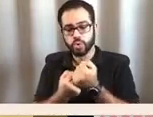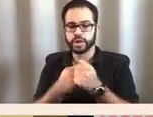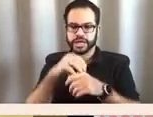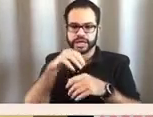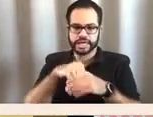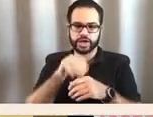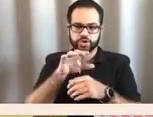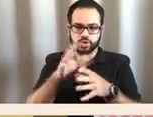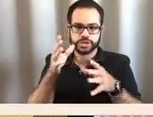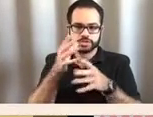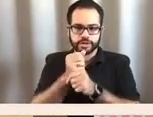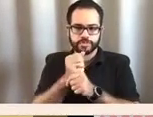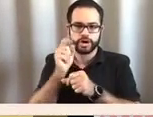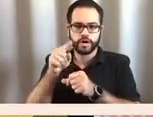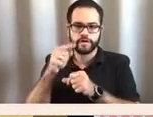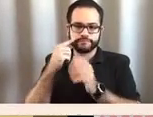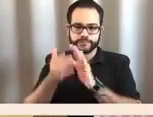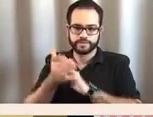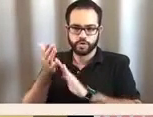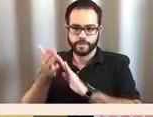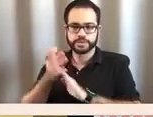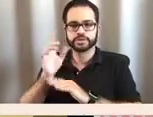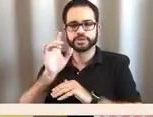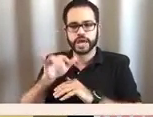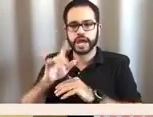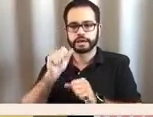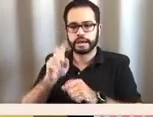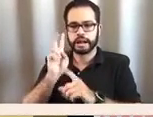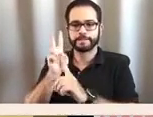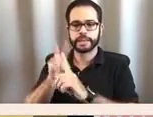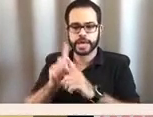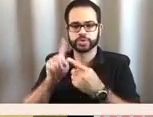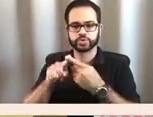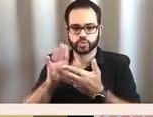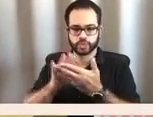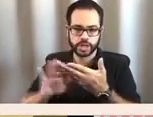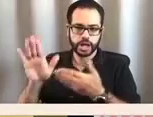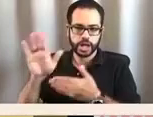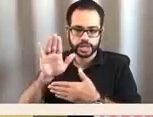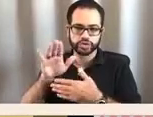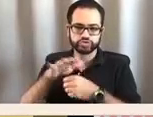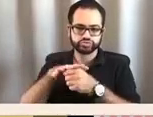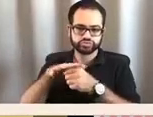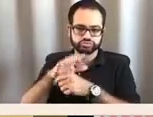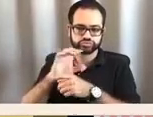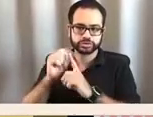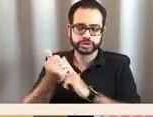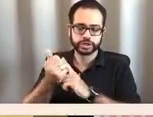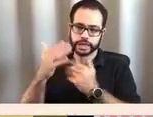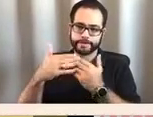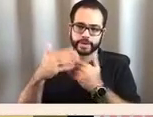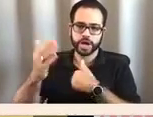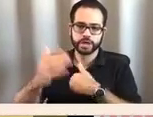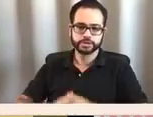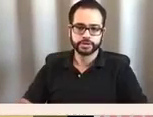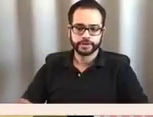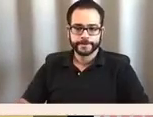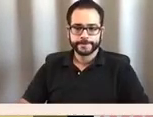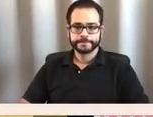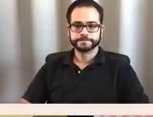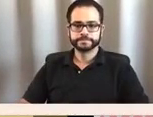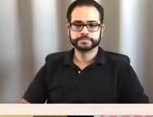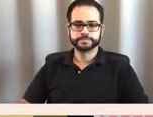of performance that would be applicable in a post-secondary ed setting and beyond.